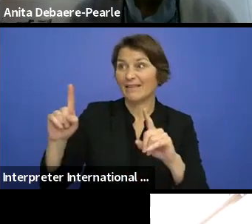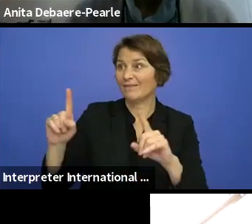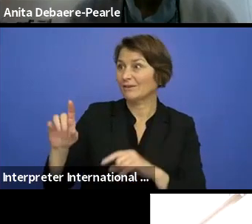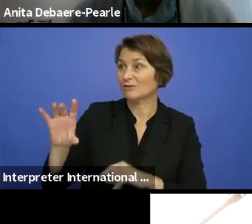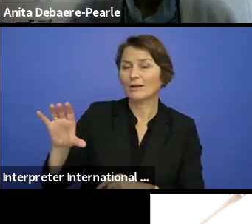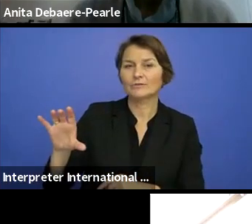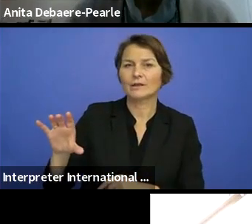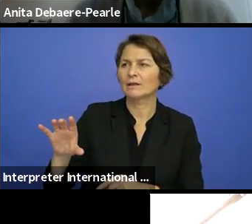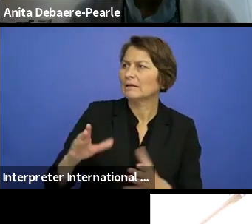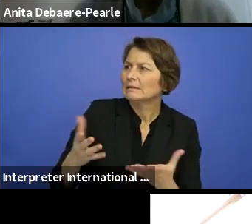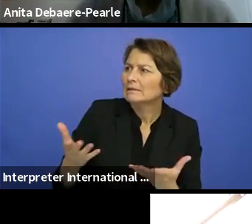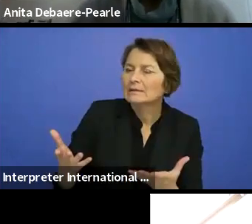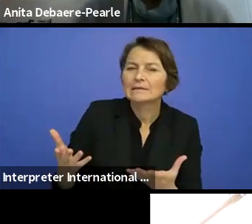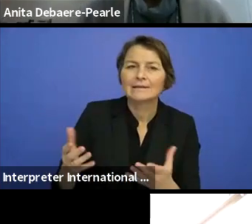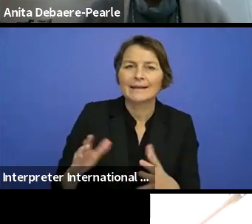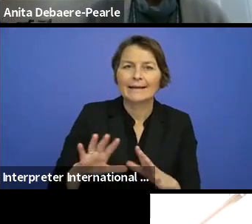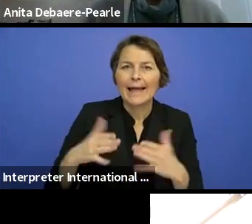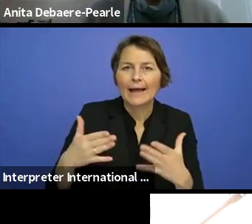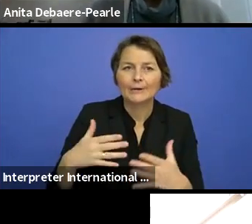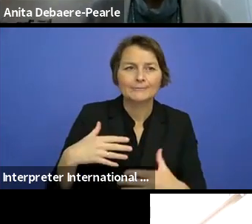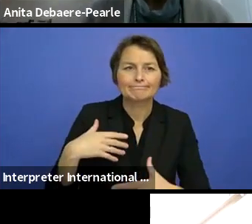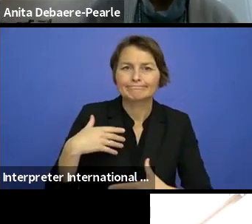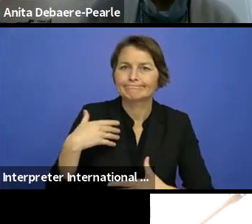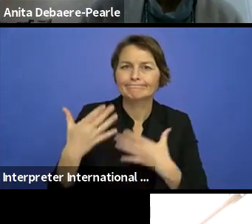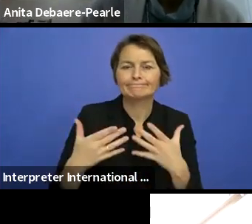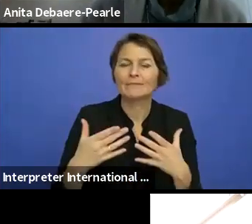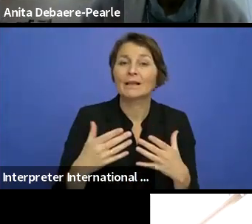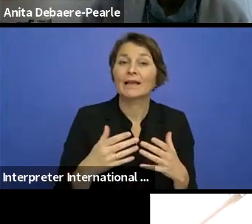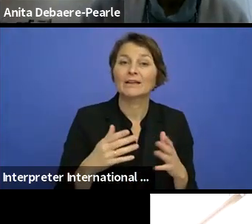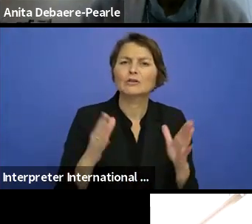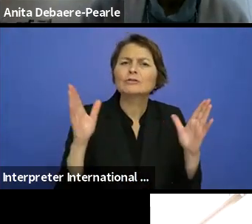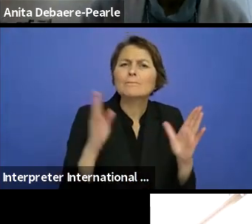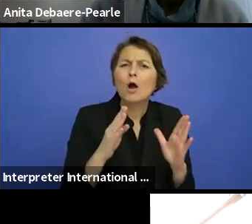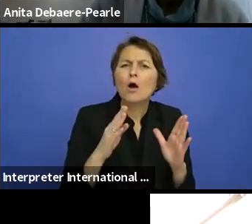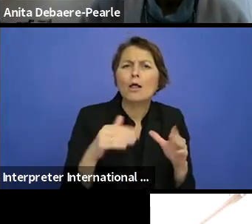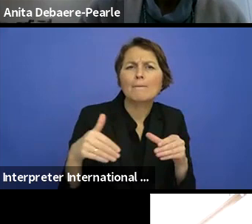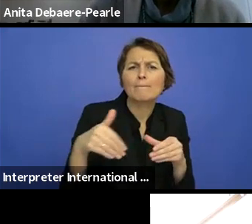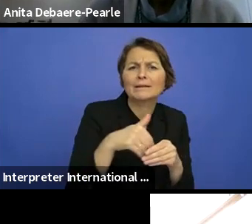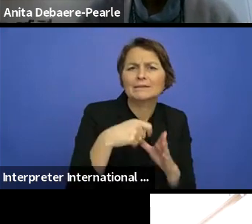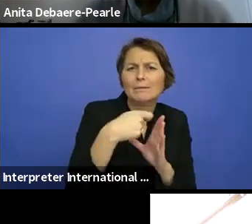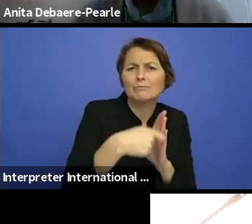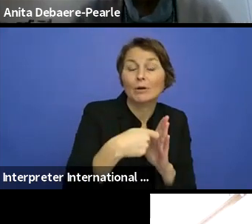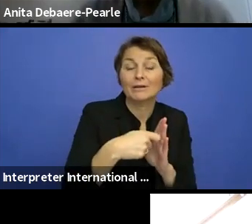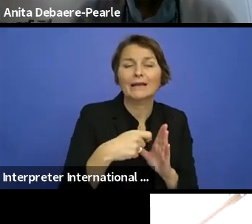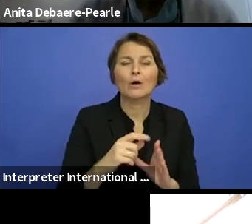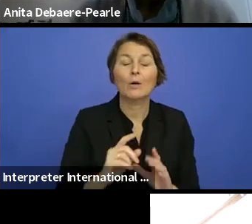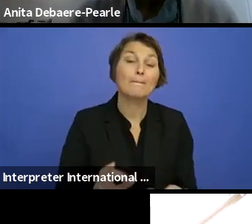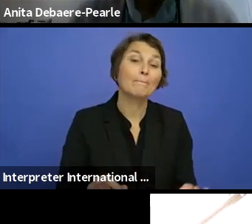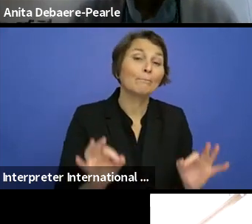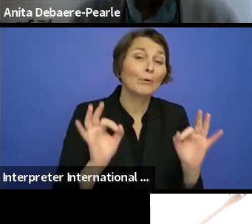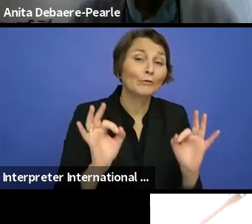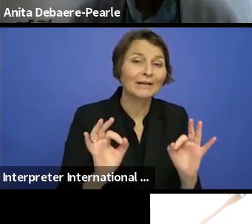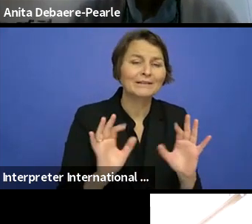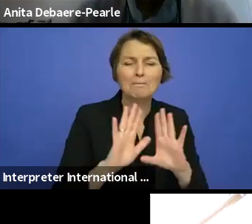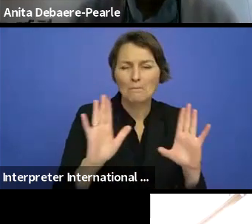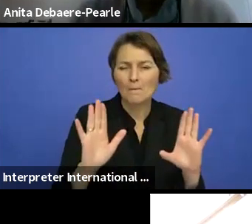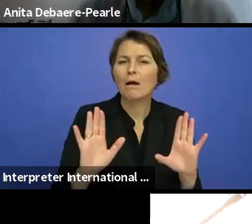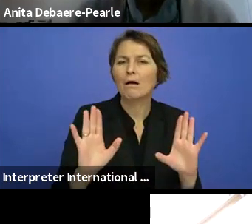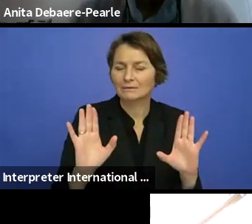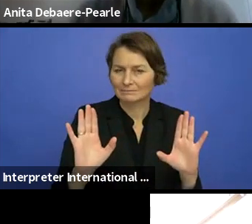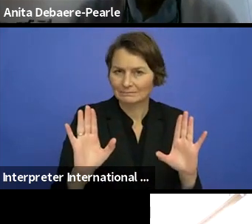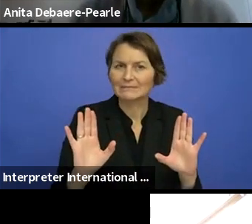fee, and you can run as a small participant project. I know this is not ideal, but it is a way to still